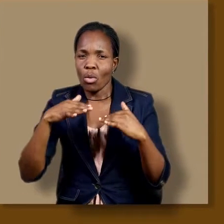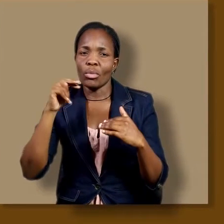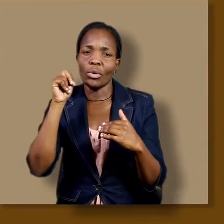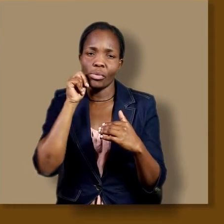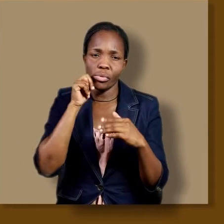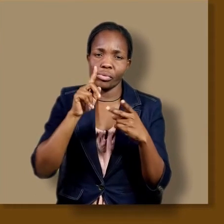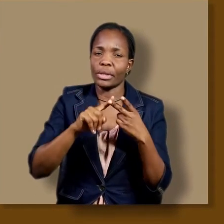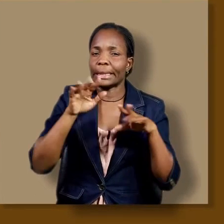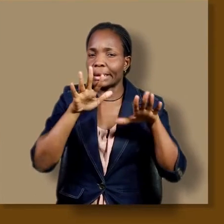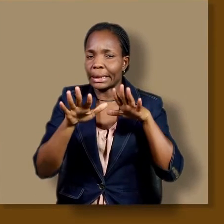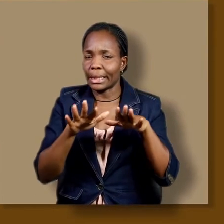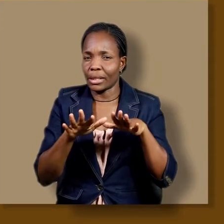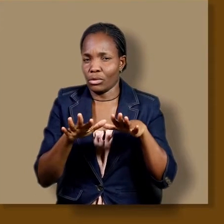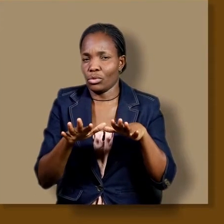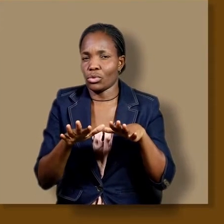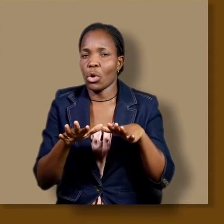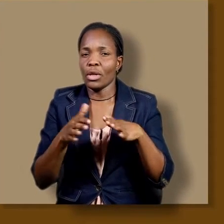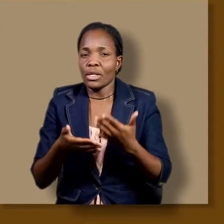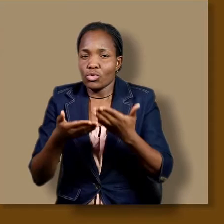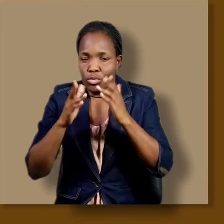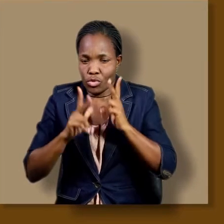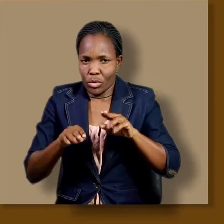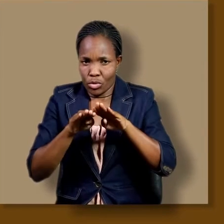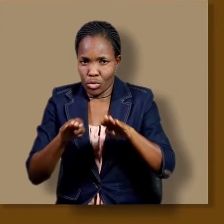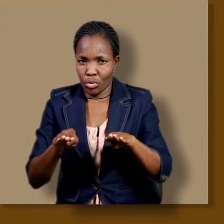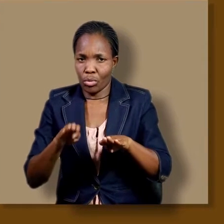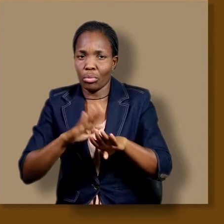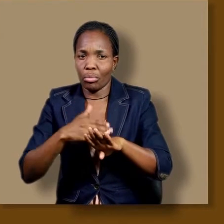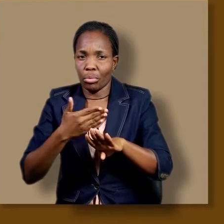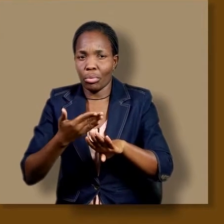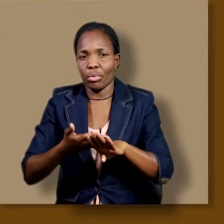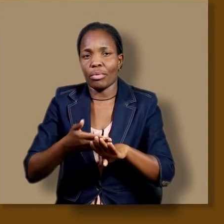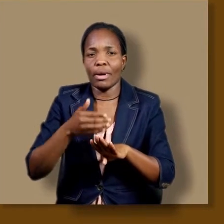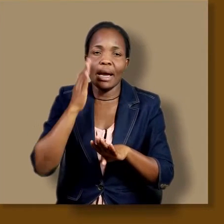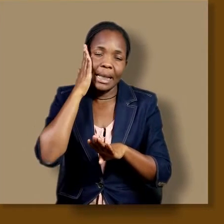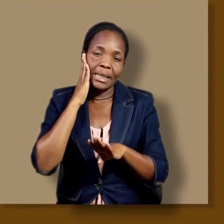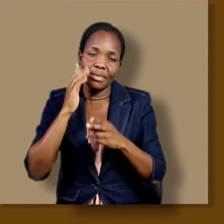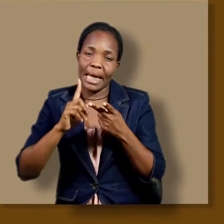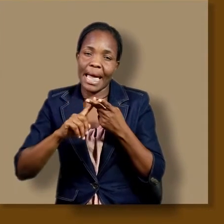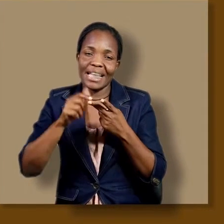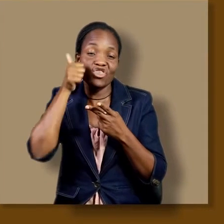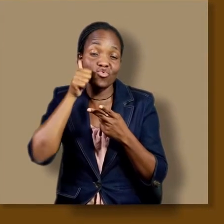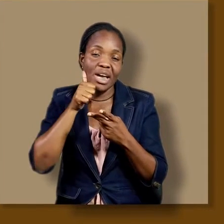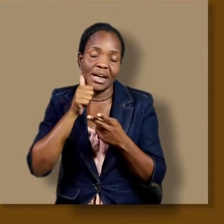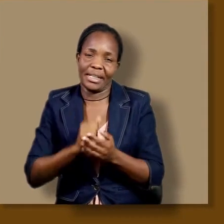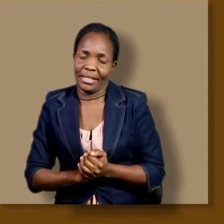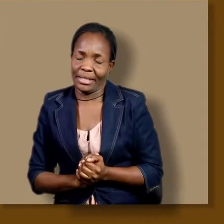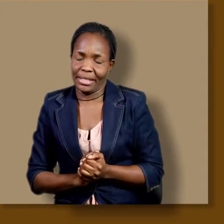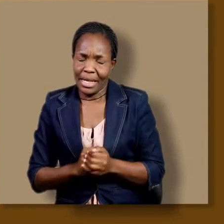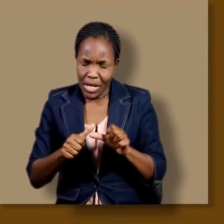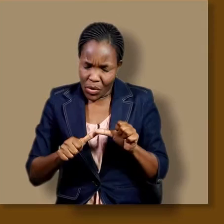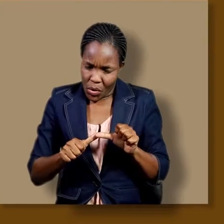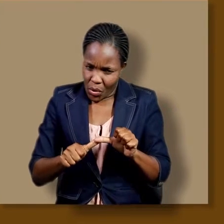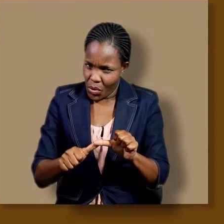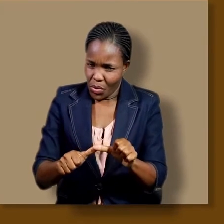to address human rights violations in member states such as Libya and Sudan. Continued factions and splits in